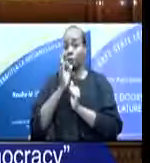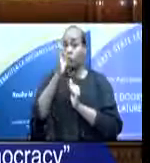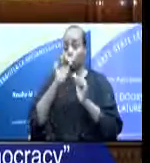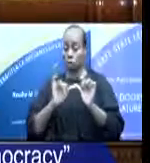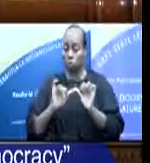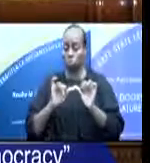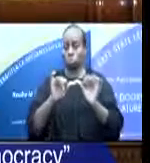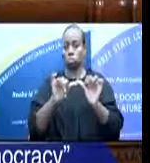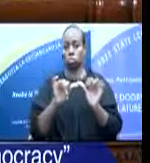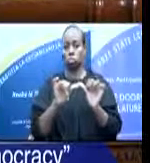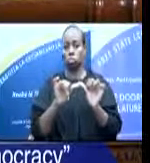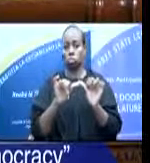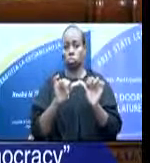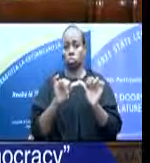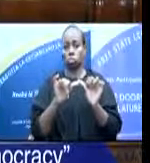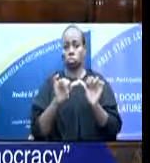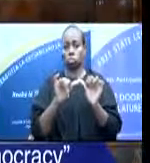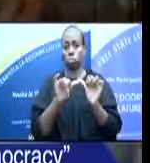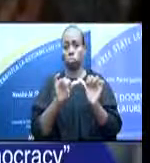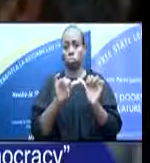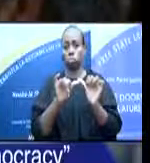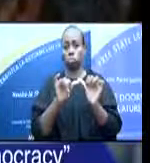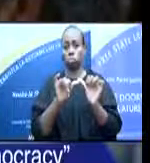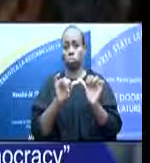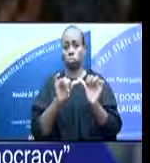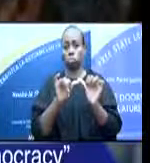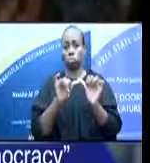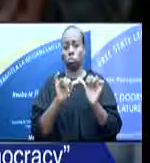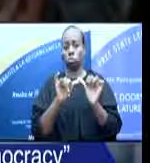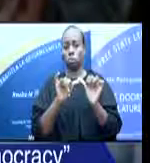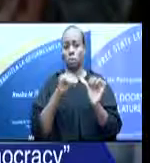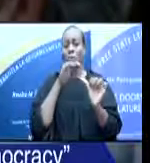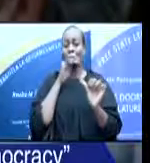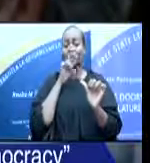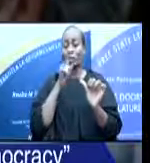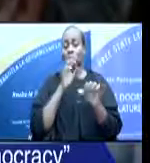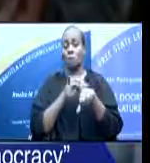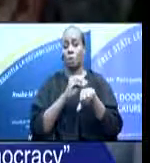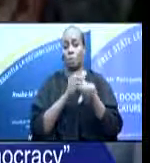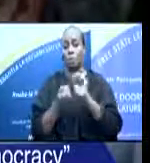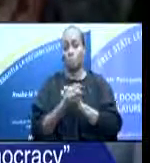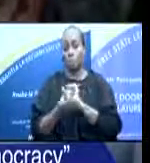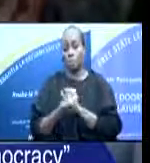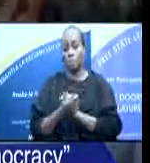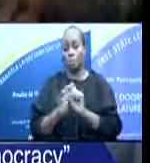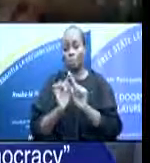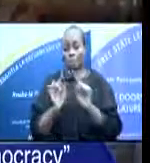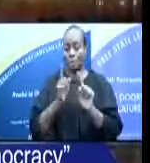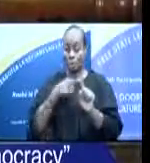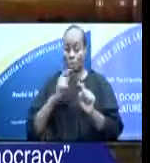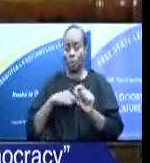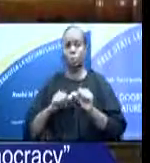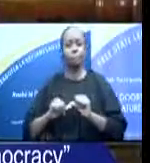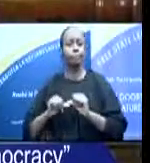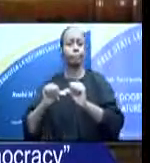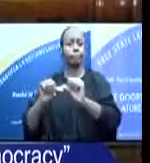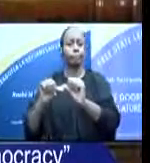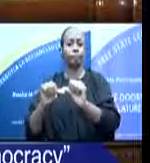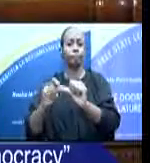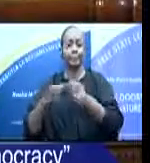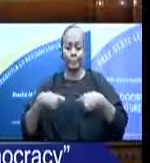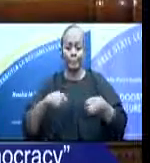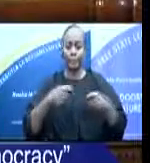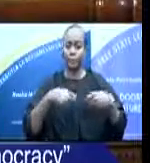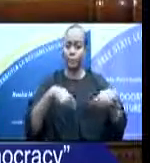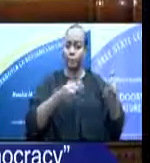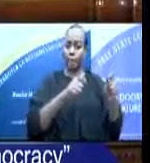sustainability of entity can be catastrophic, and yet you keep on selling